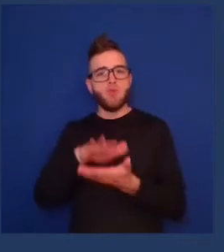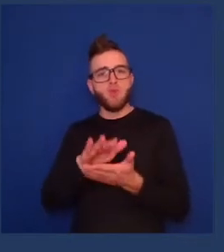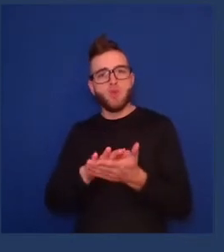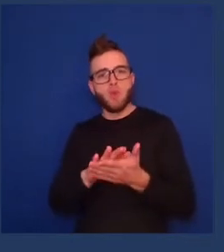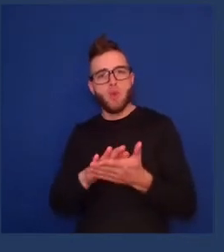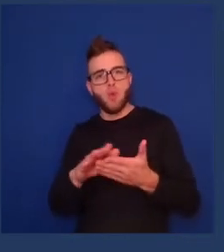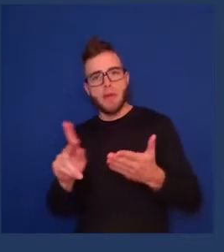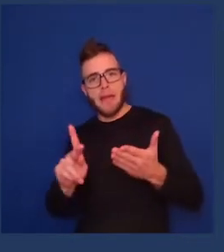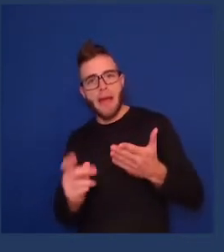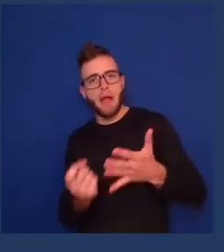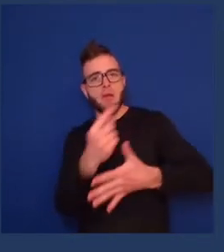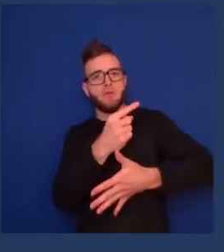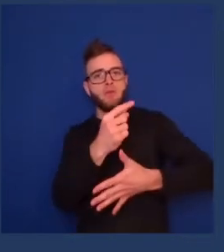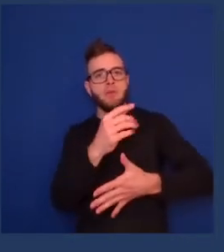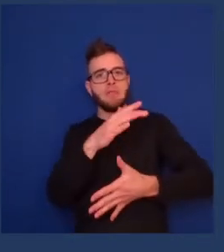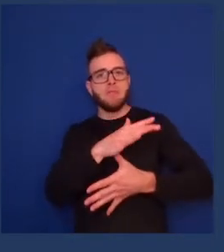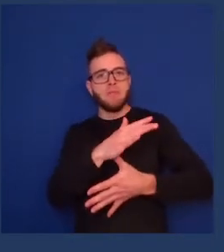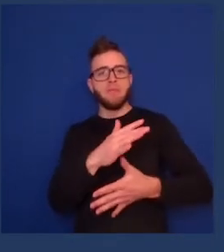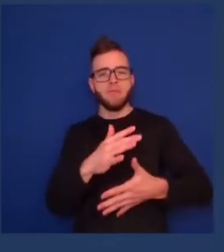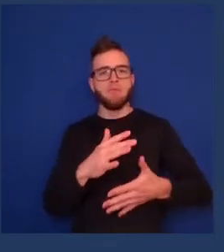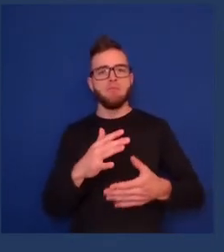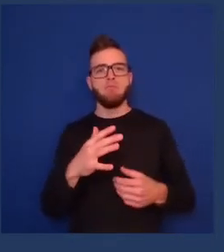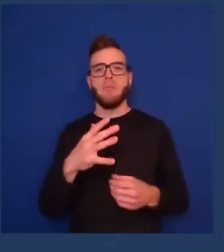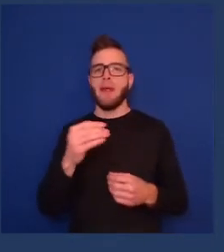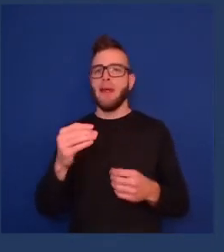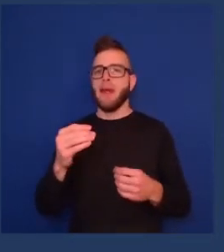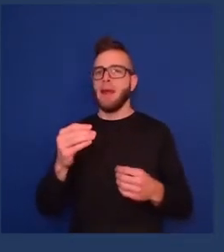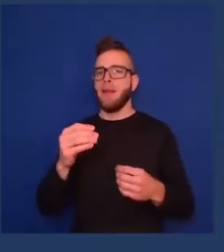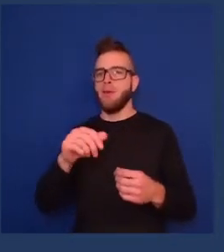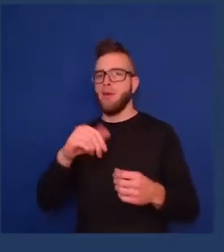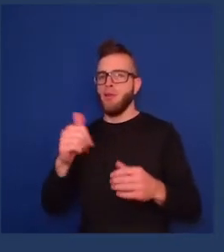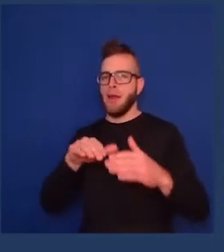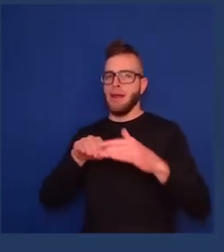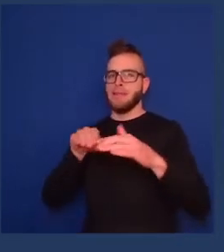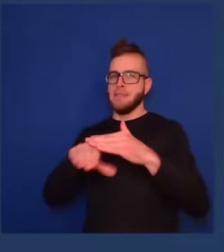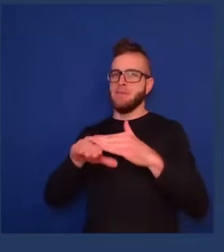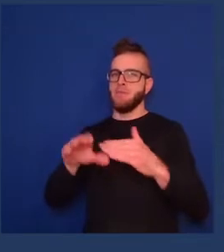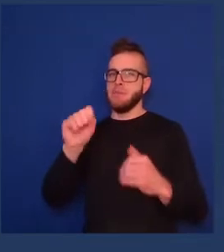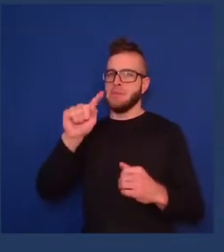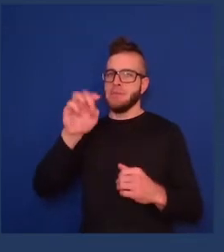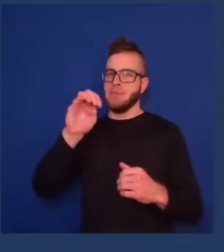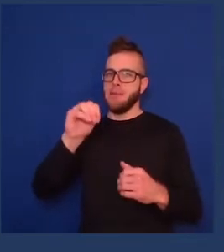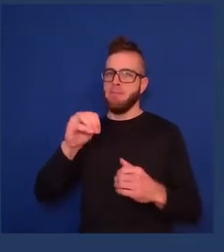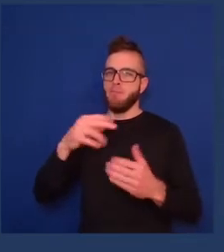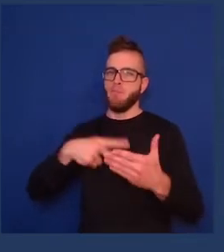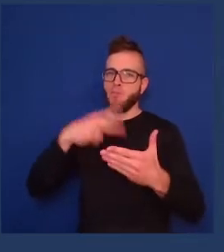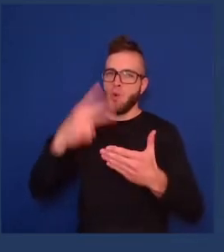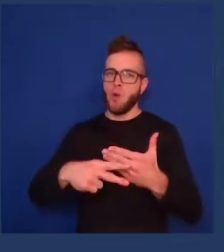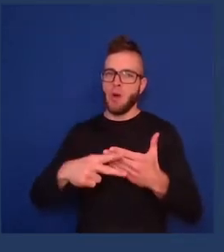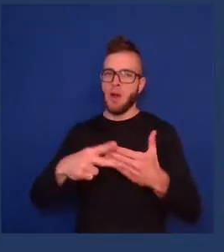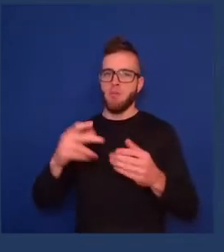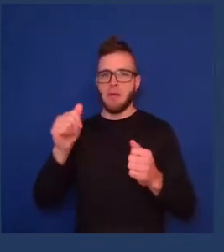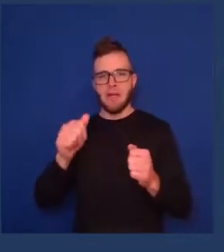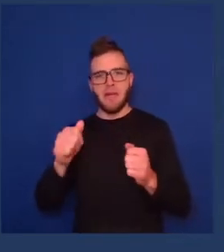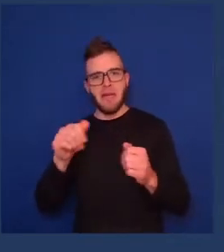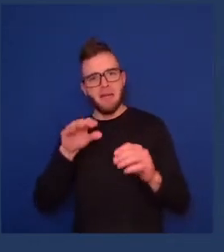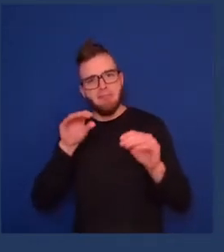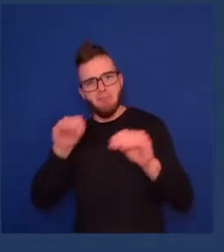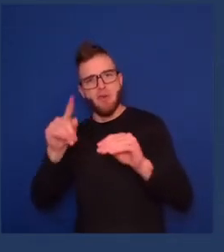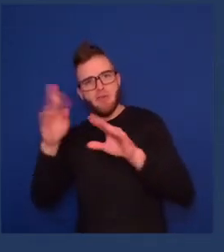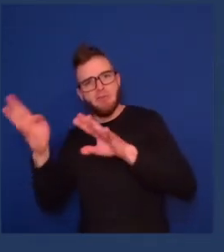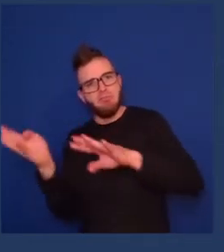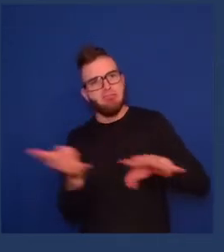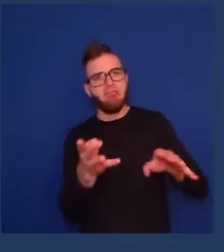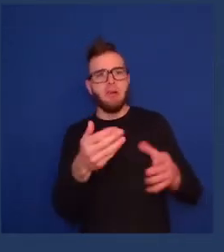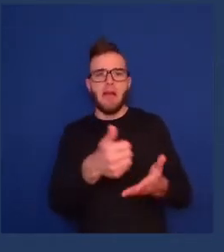on. K-12 kids, and then also professionals, tools that can let us bring STEM inclusion across the